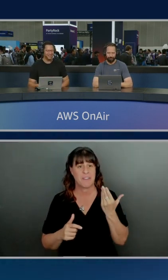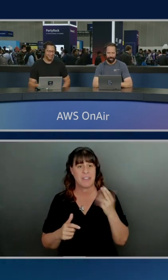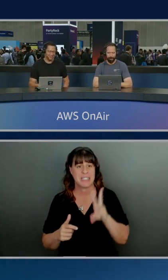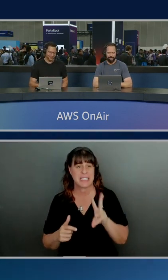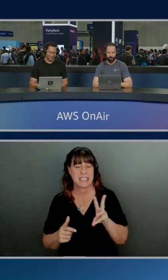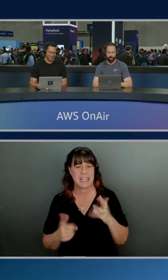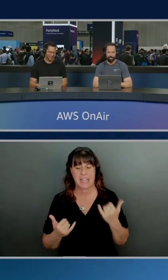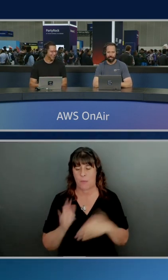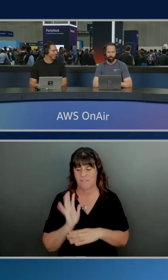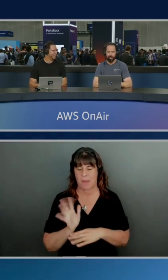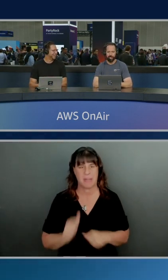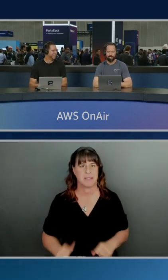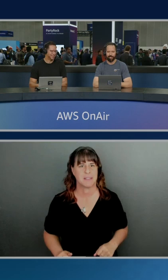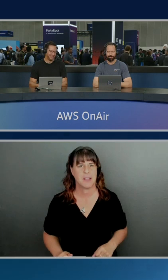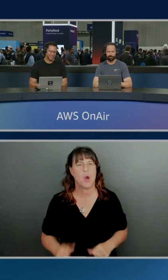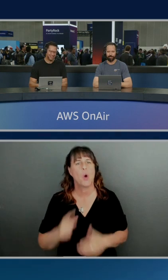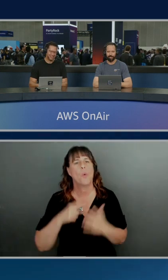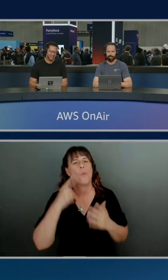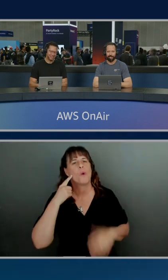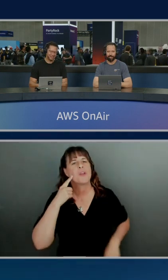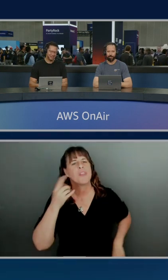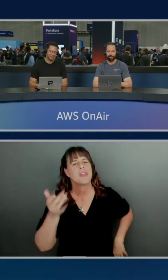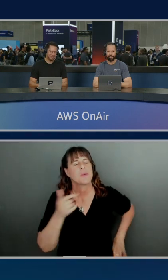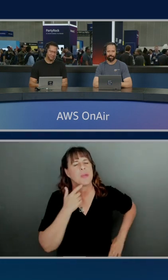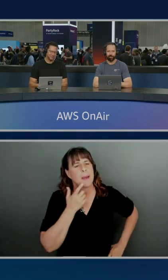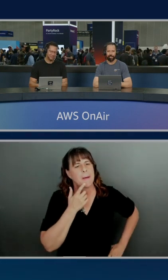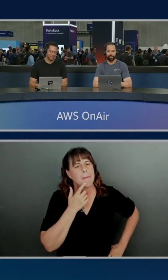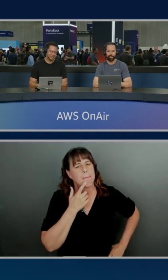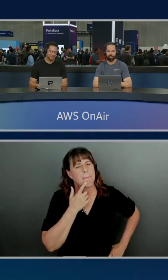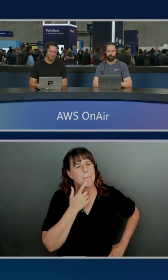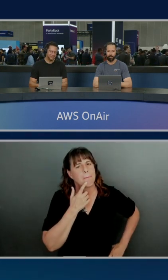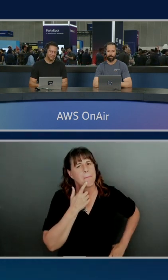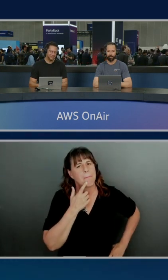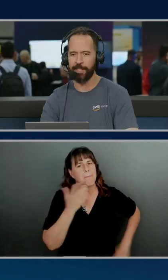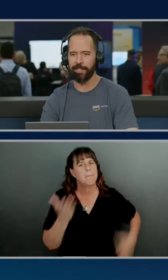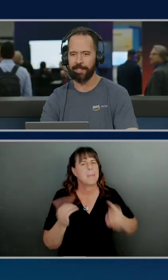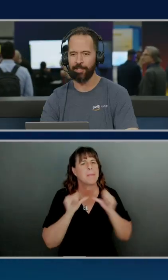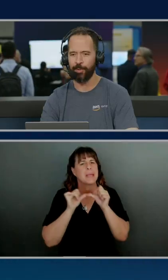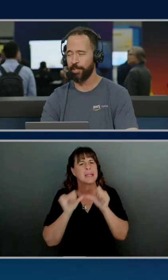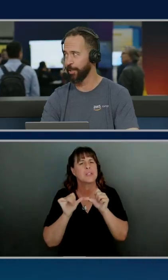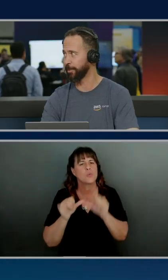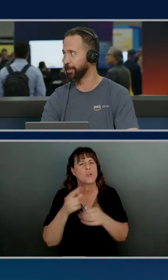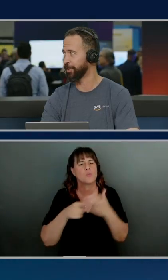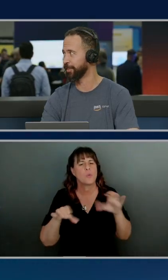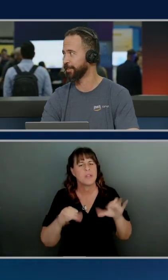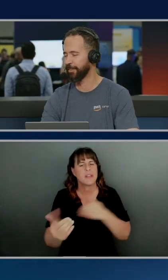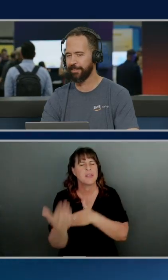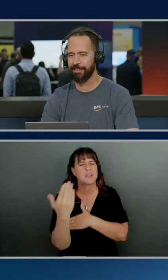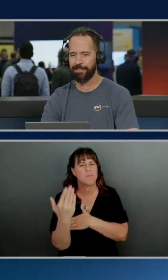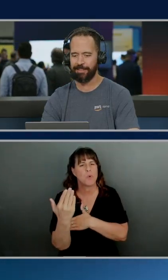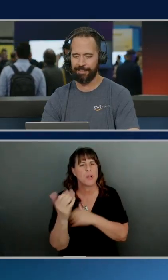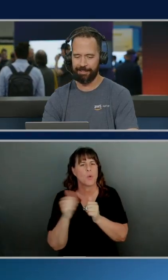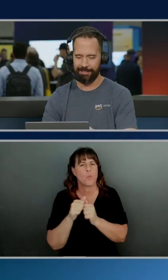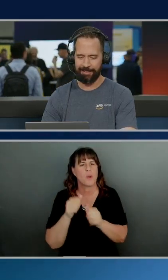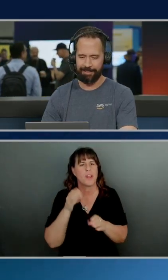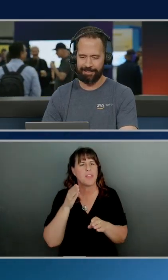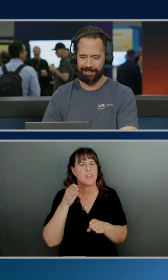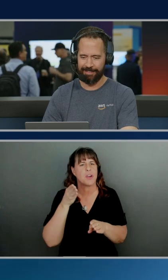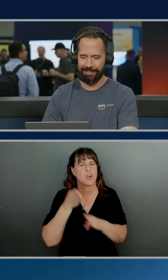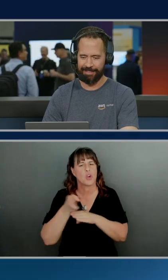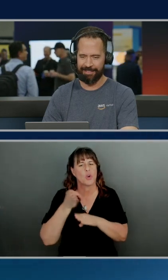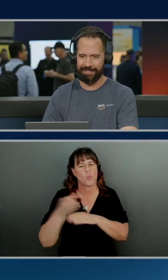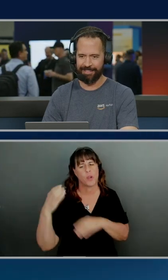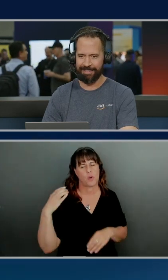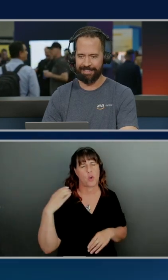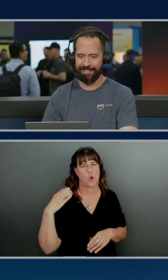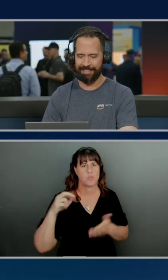Yeah. What do you think we kind of do the continuation this morning with the career coach? You want to, okay, I mean, we're going